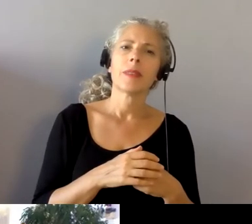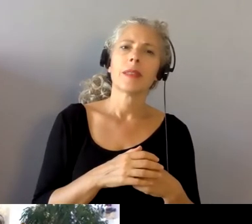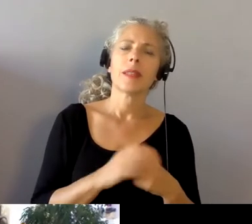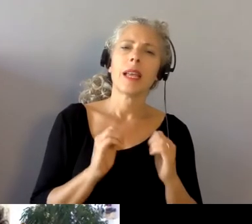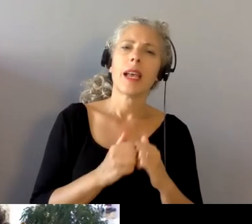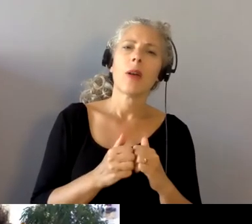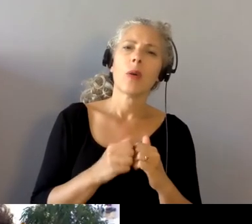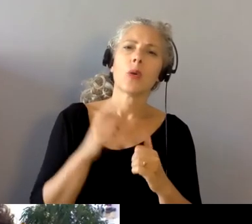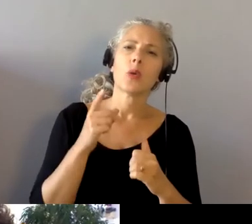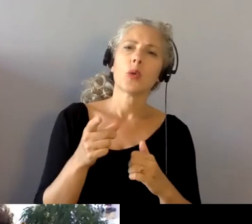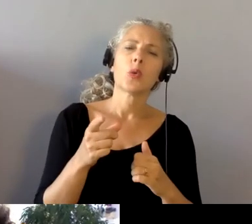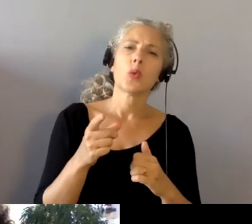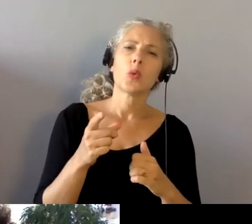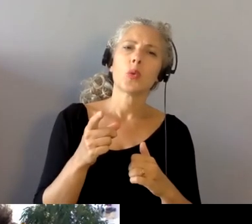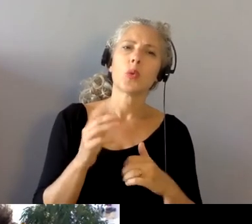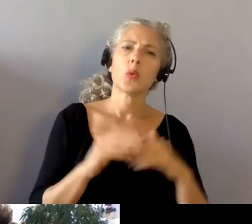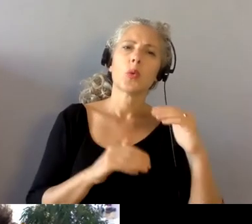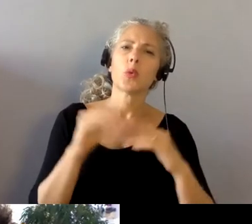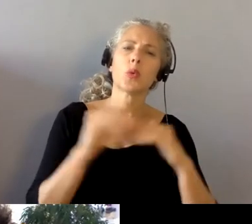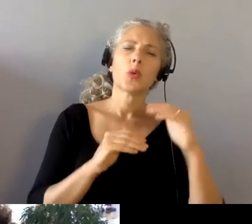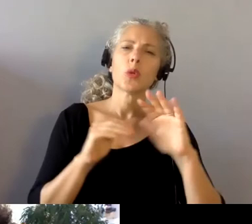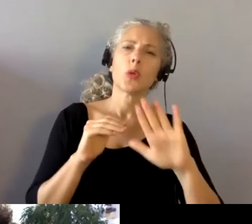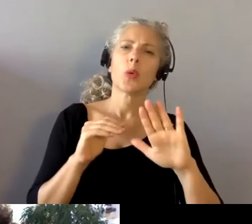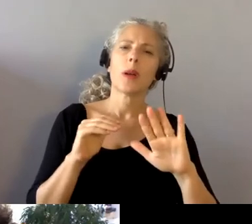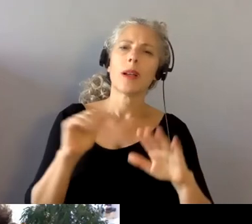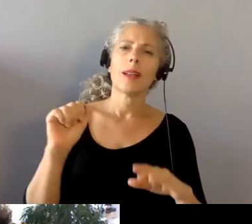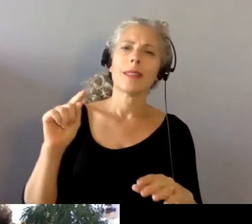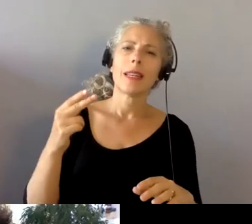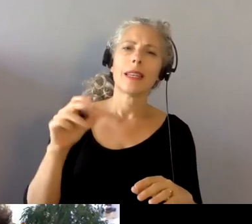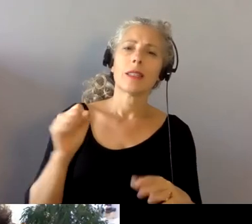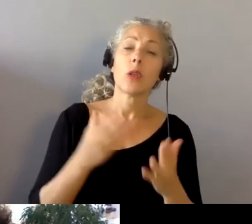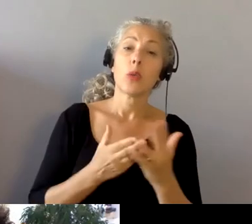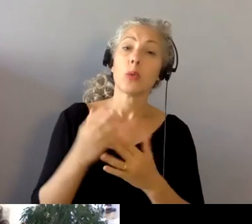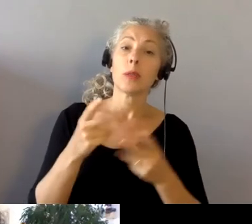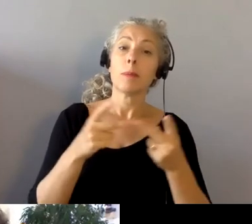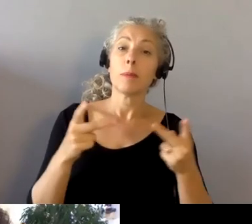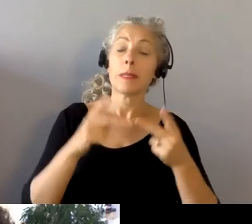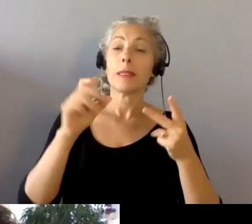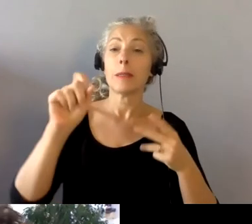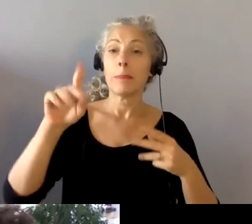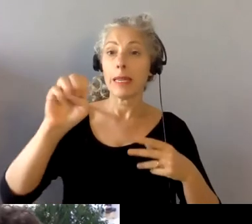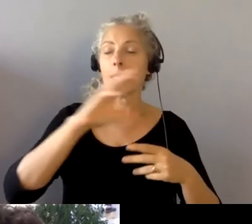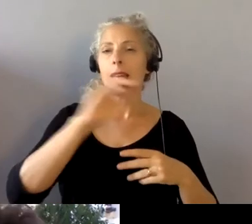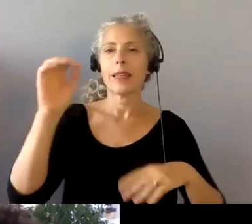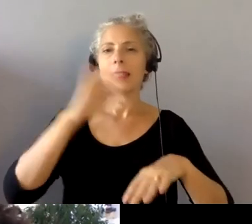how you construct your aesthetics also through space and through tactility in your work. Interesting.